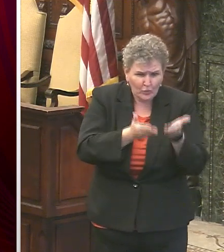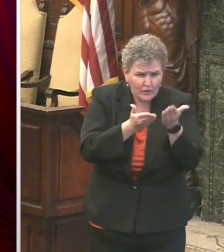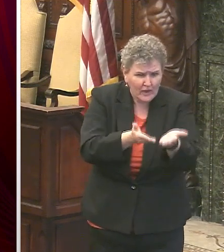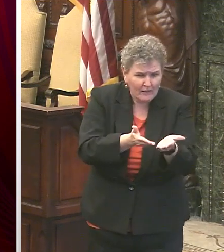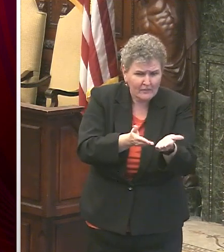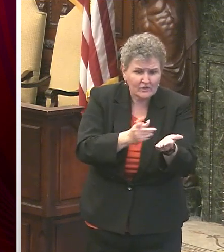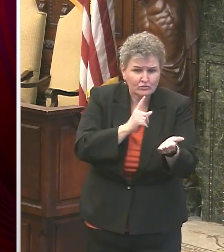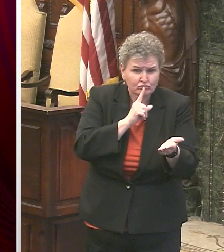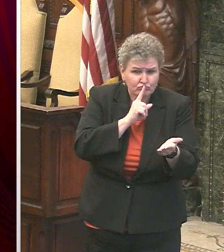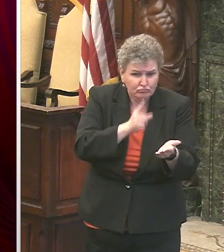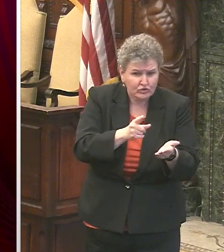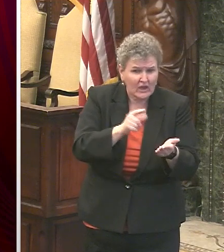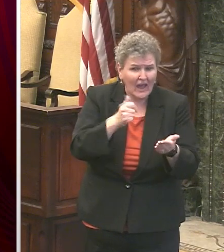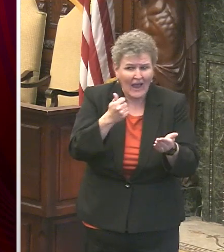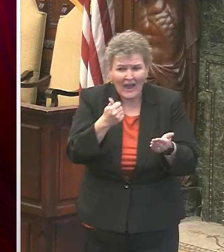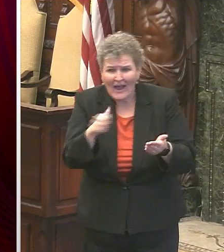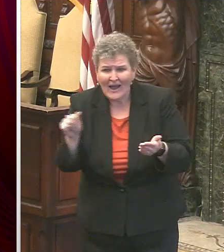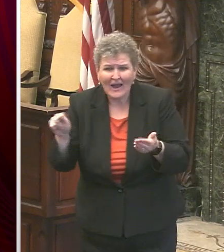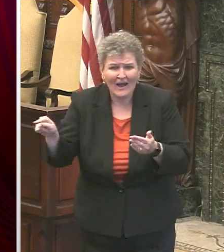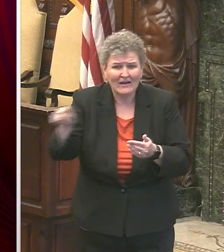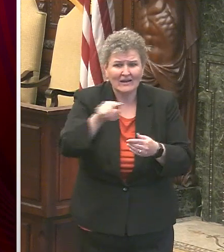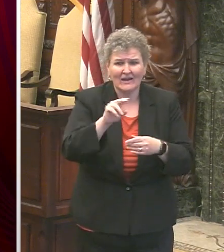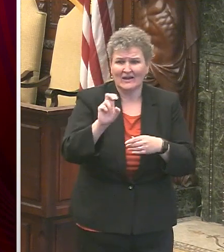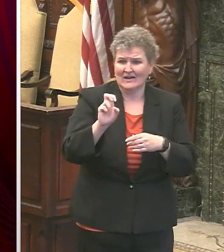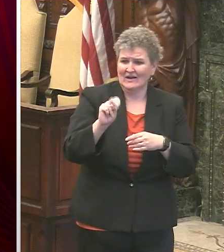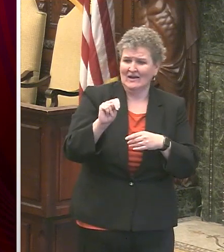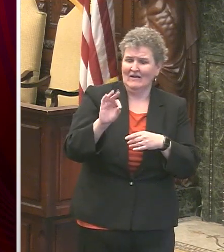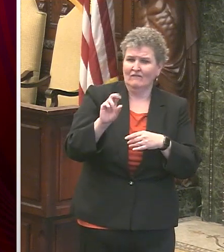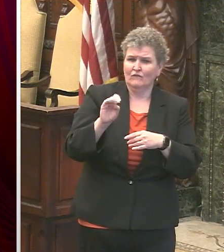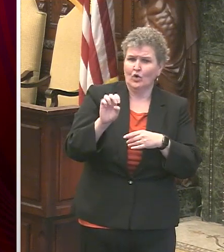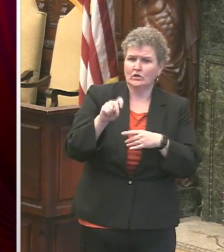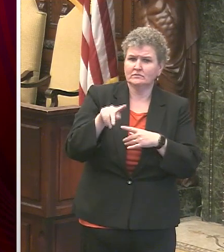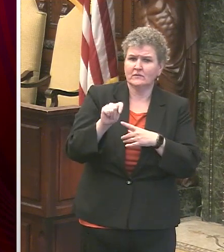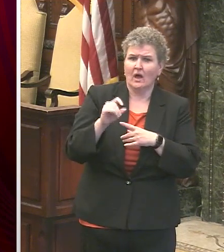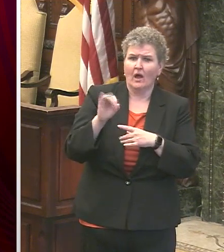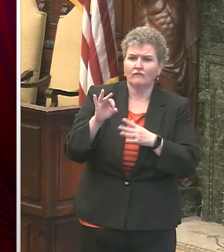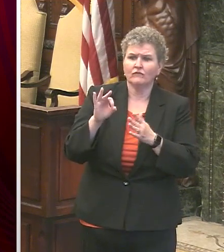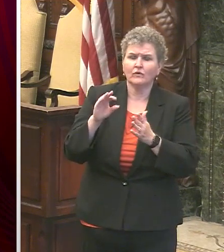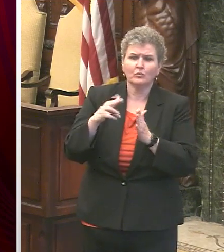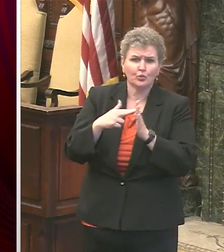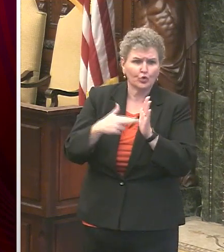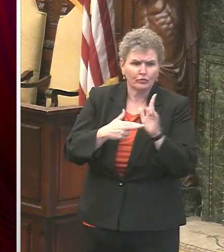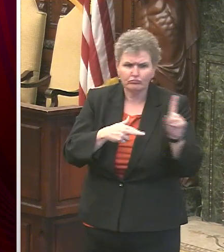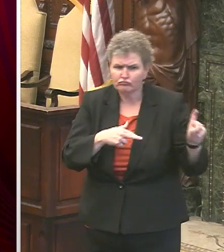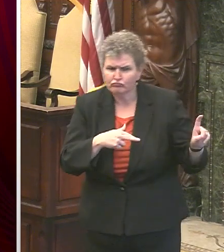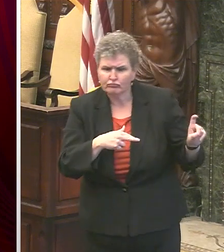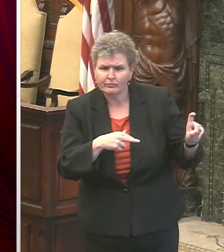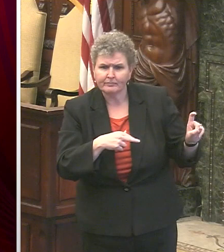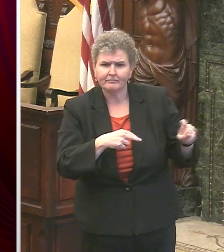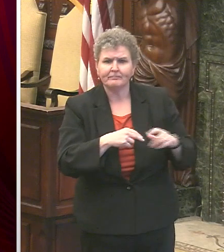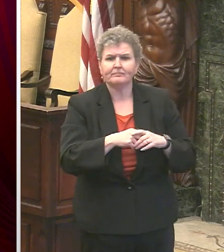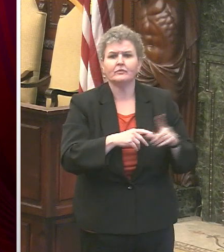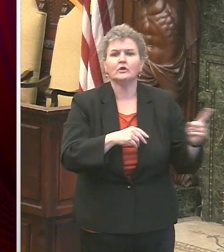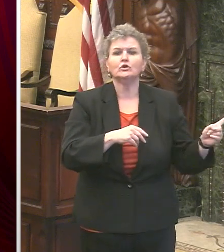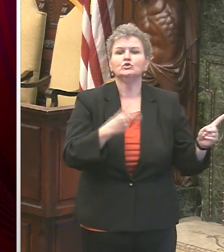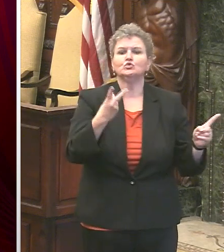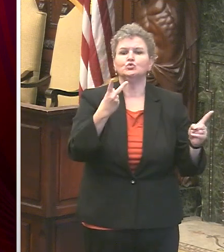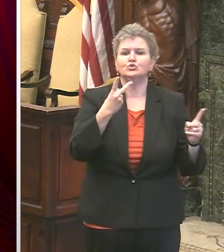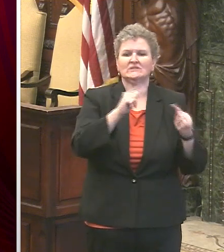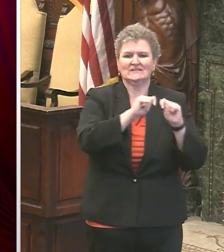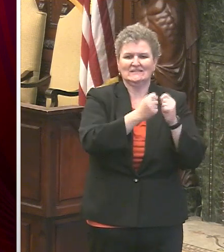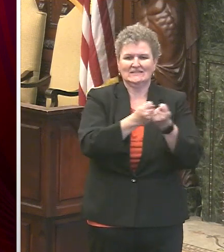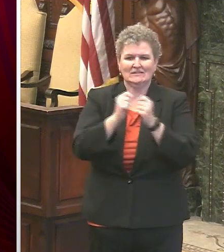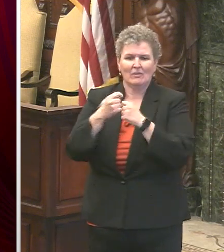there any enforcement of that going on? There are 2 different teams that are doing education